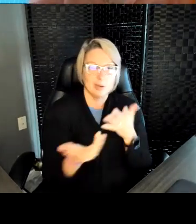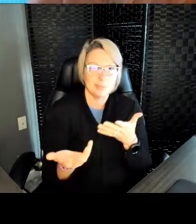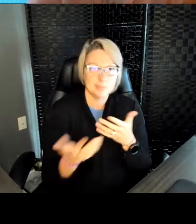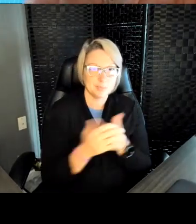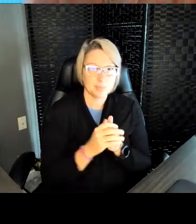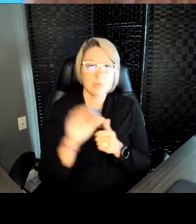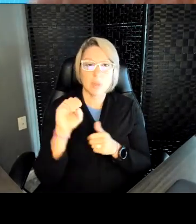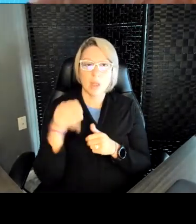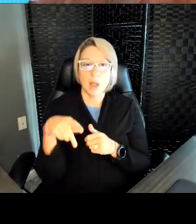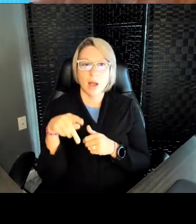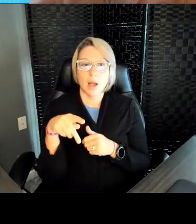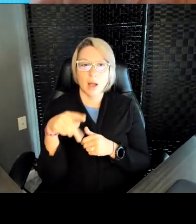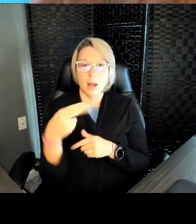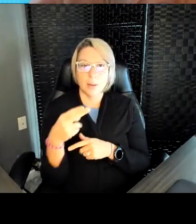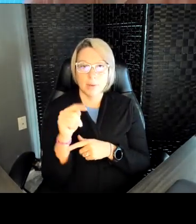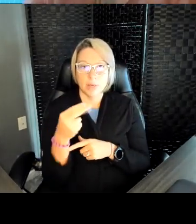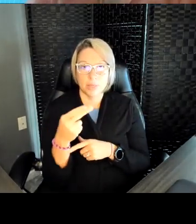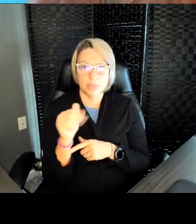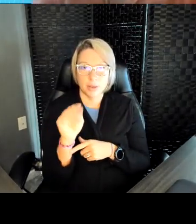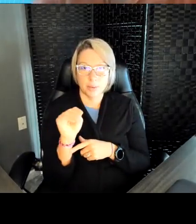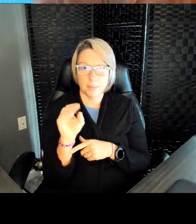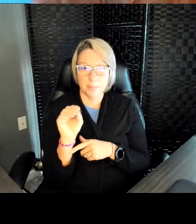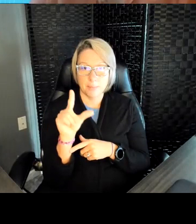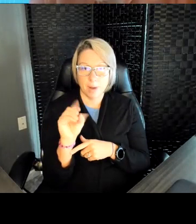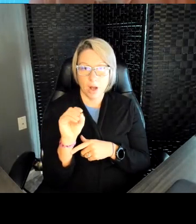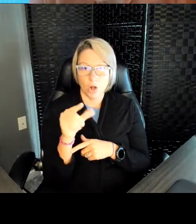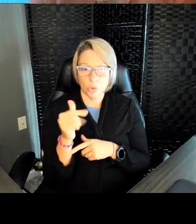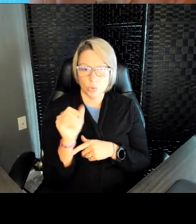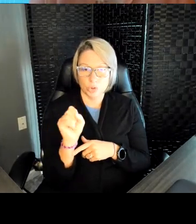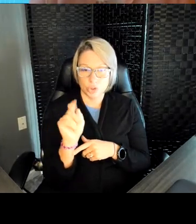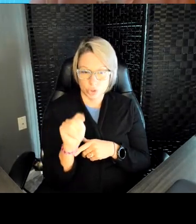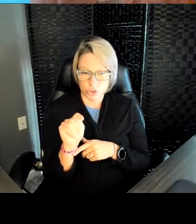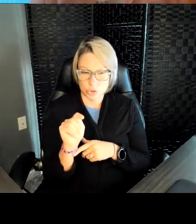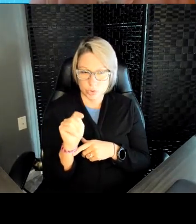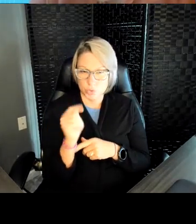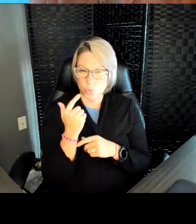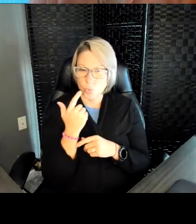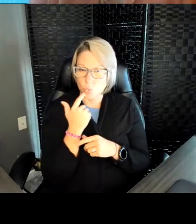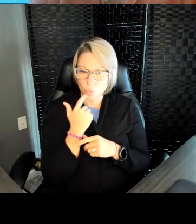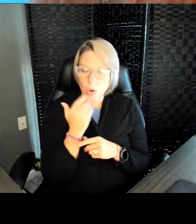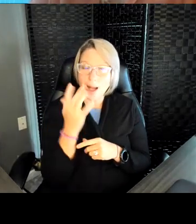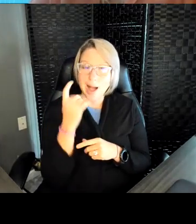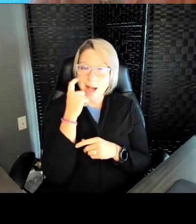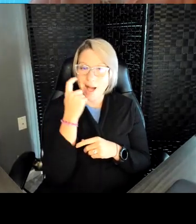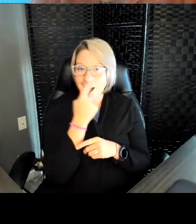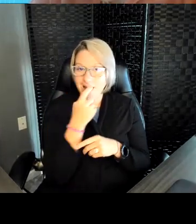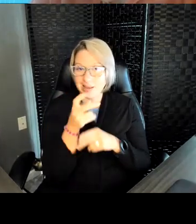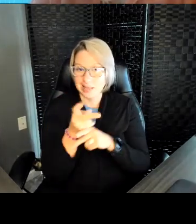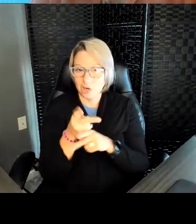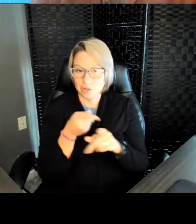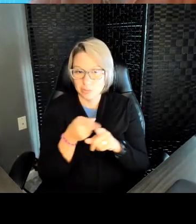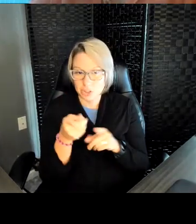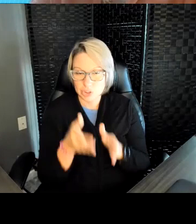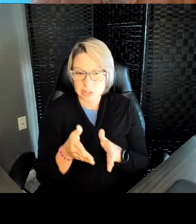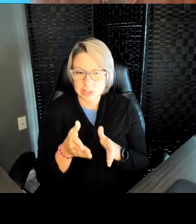ophthalmologist. So it is really important that people understand who the eye care specialists are, because depending